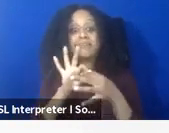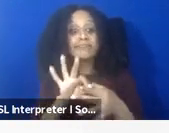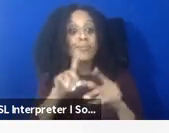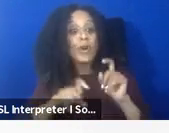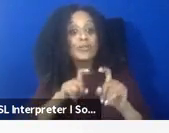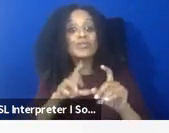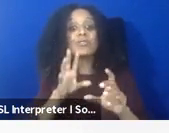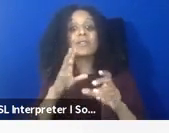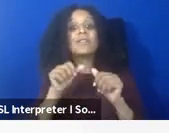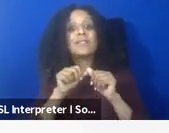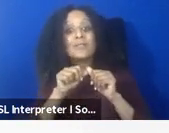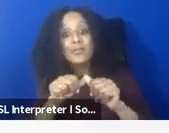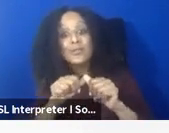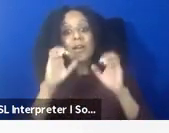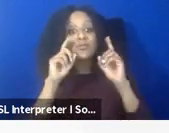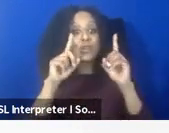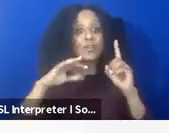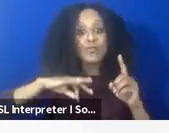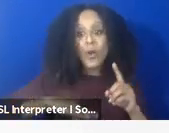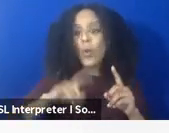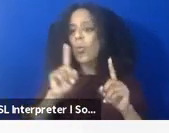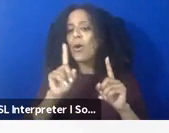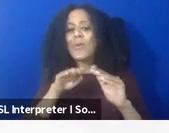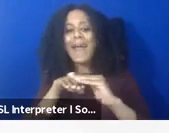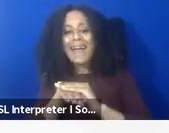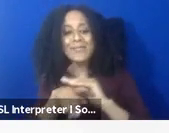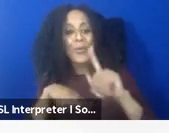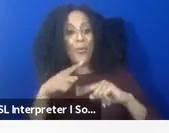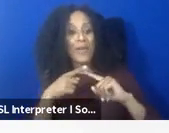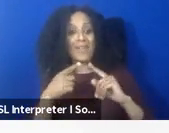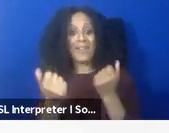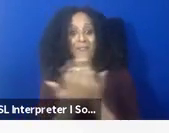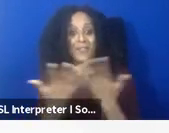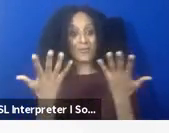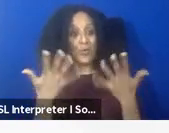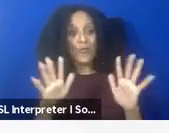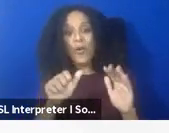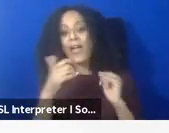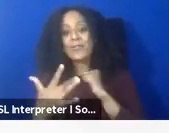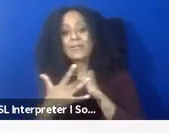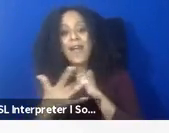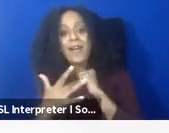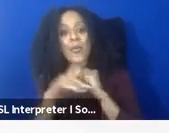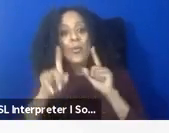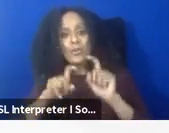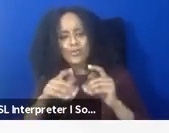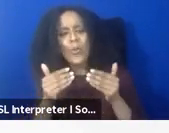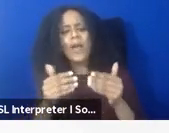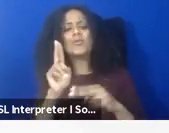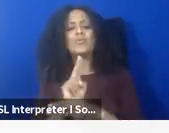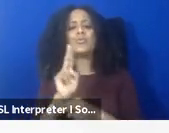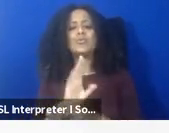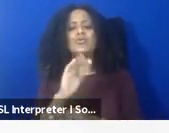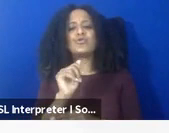credits, where to access this webinar once it's over, or other technical questions, please use the chat box